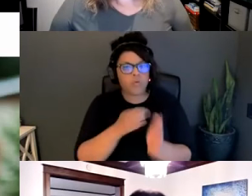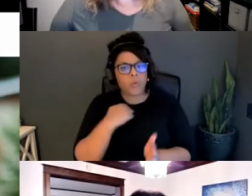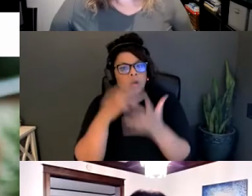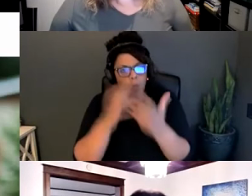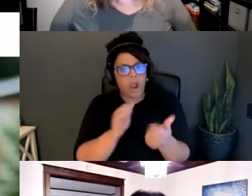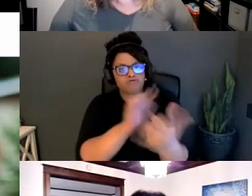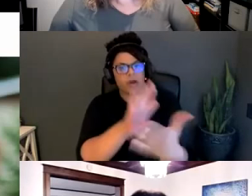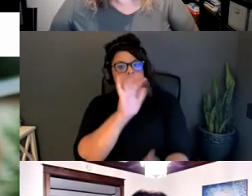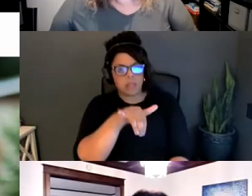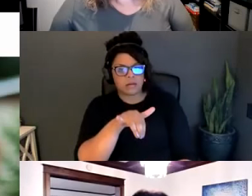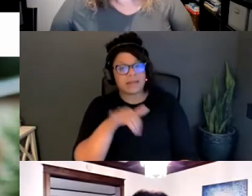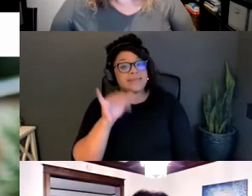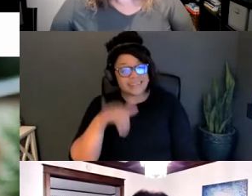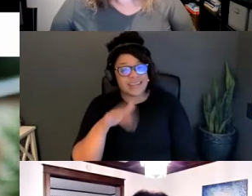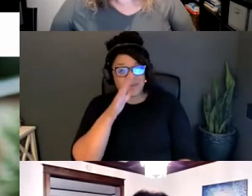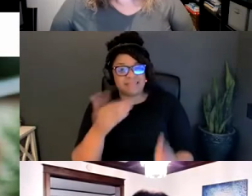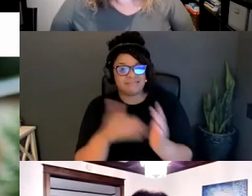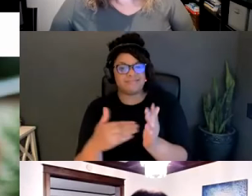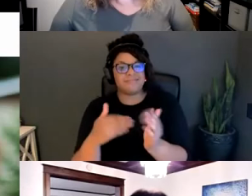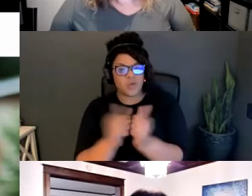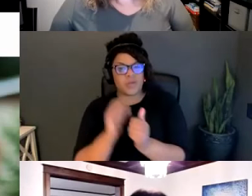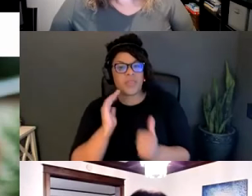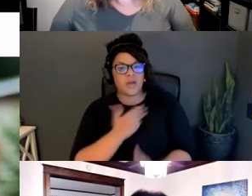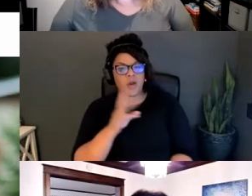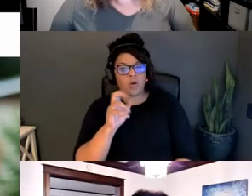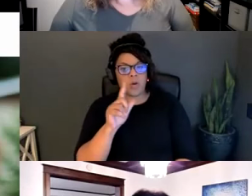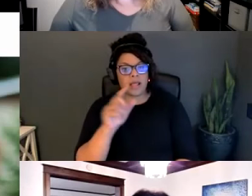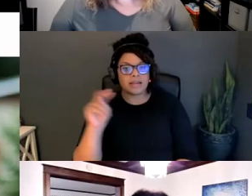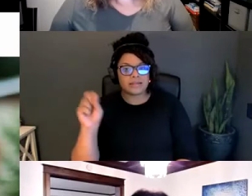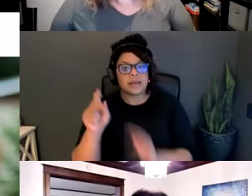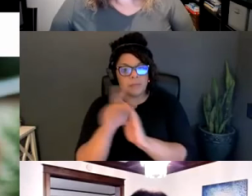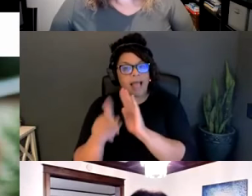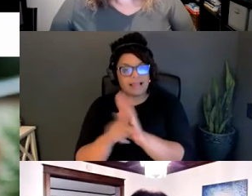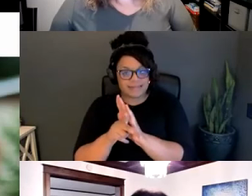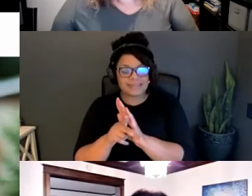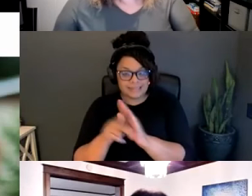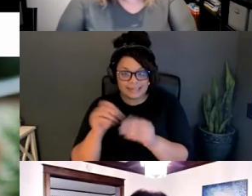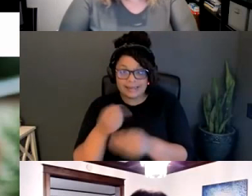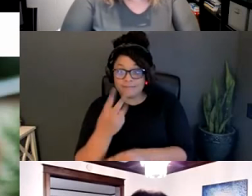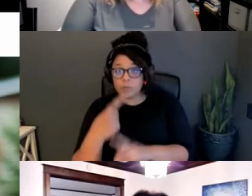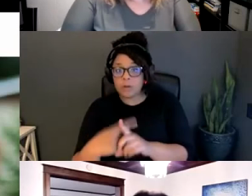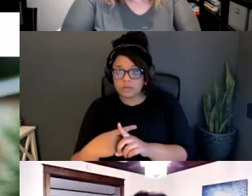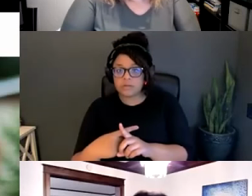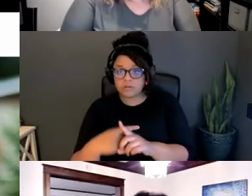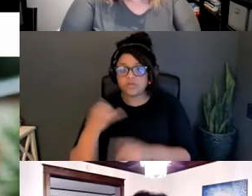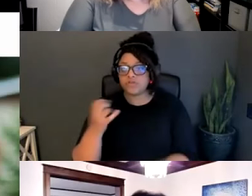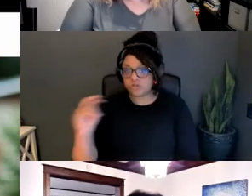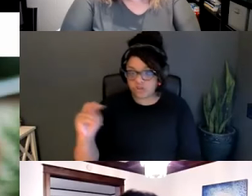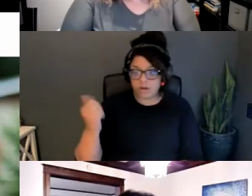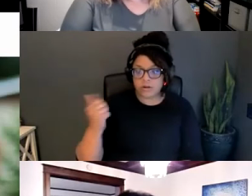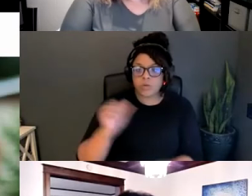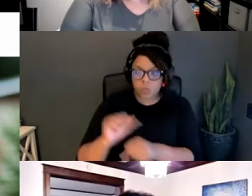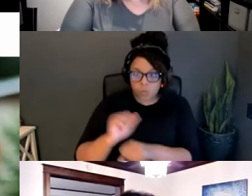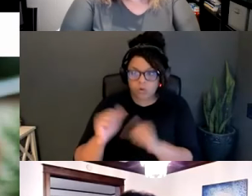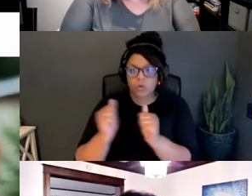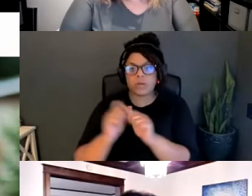address that. That is coming up again with the wellness policy in the district in a few months. And Jen has been working with